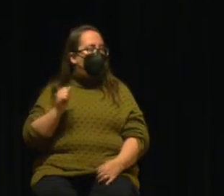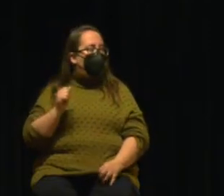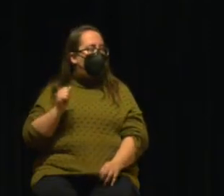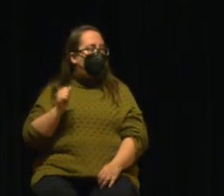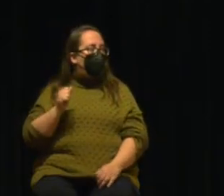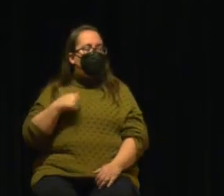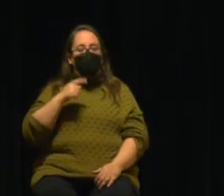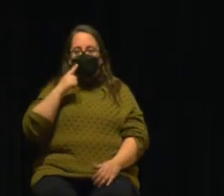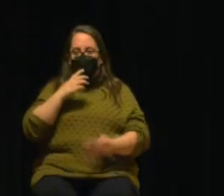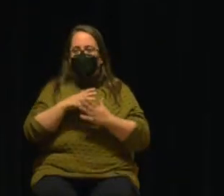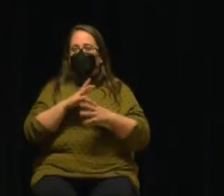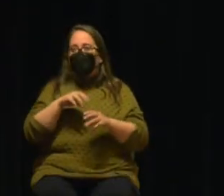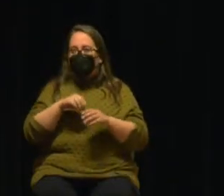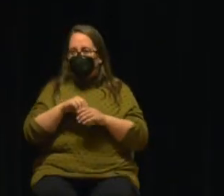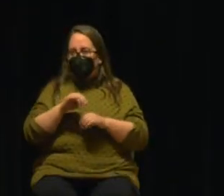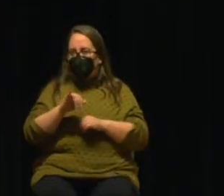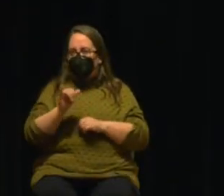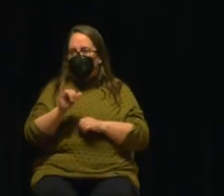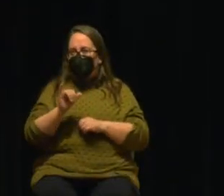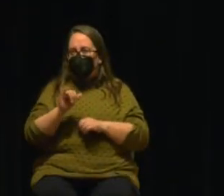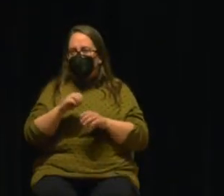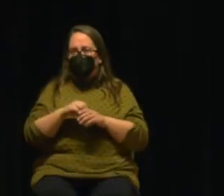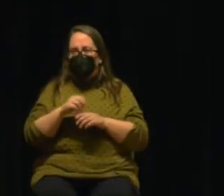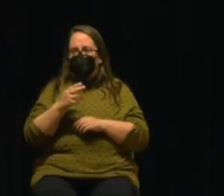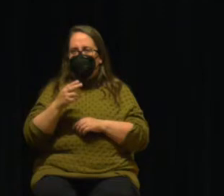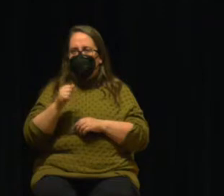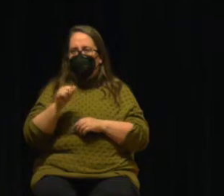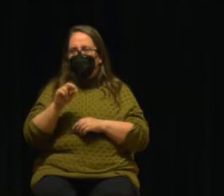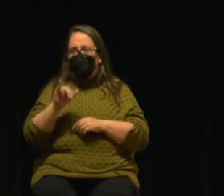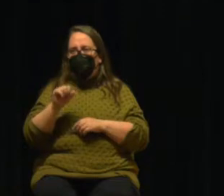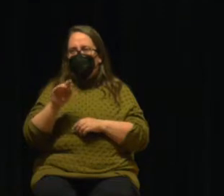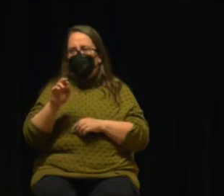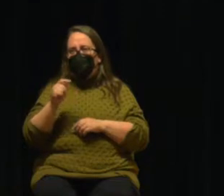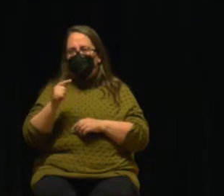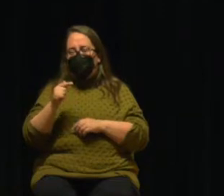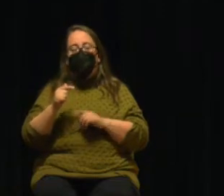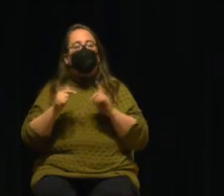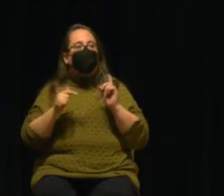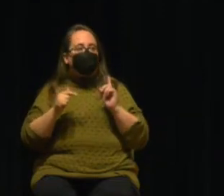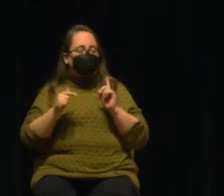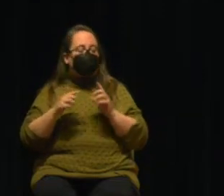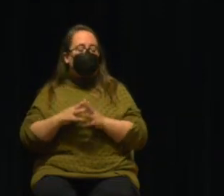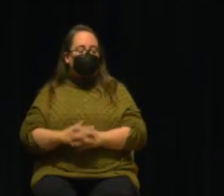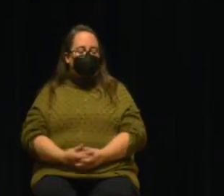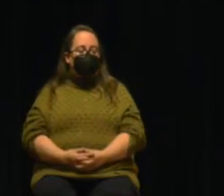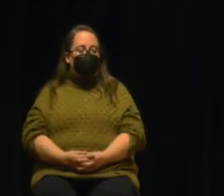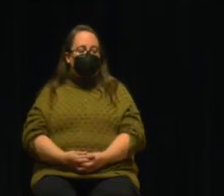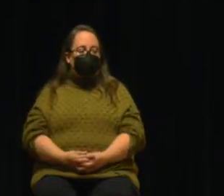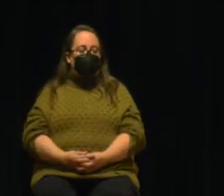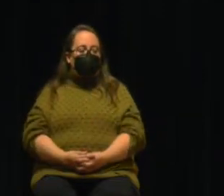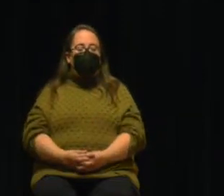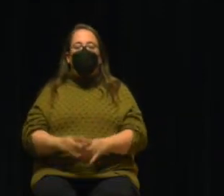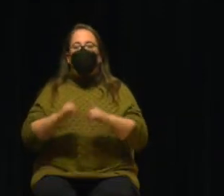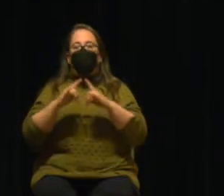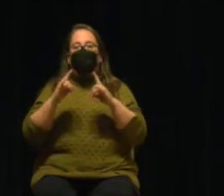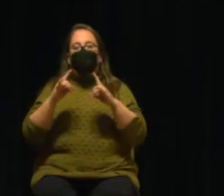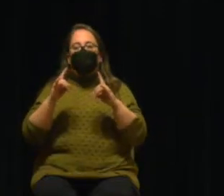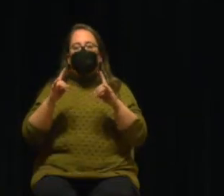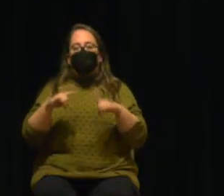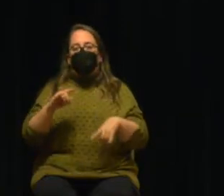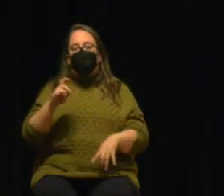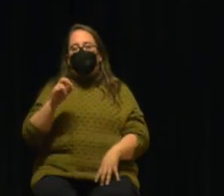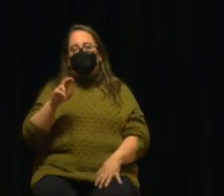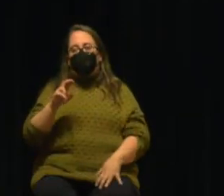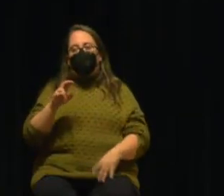some involvement he in did. One of those in Harris. Was it in Harrisburg? He is the camp sutler at Camp